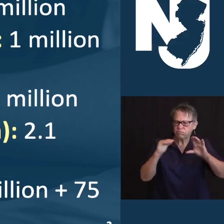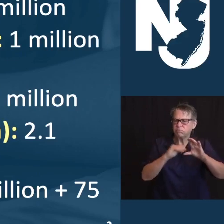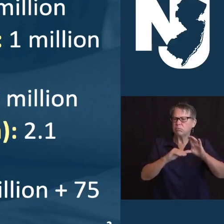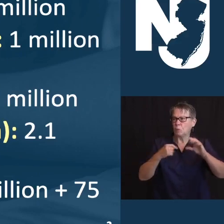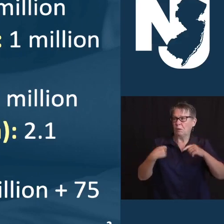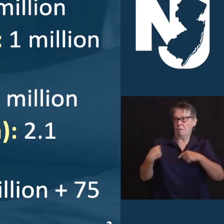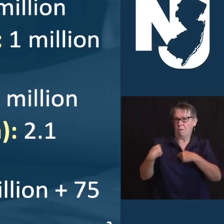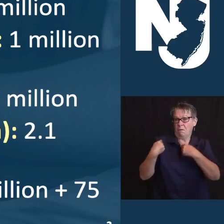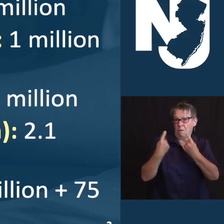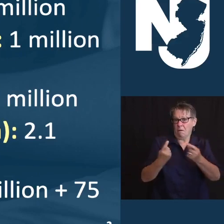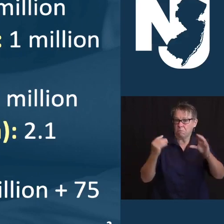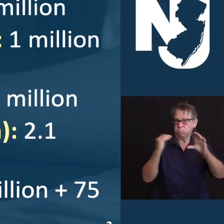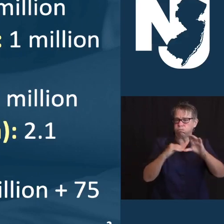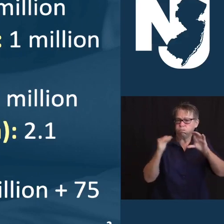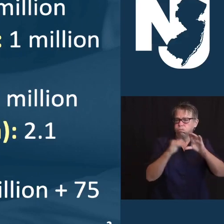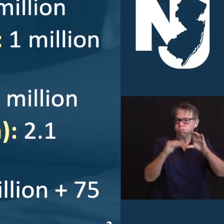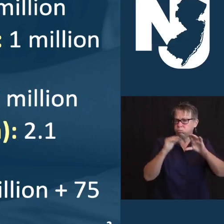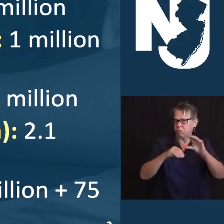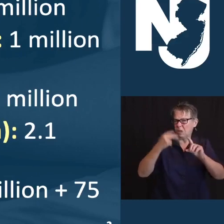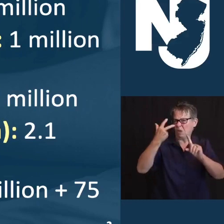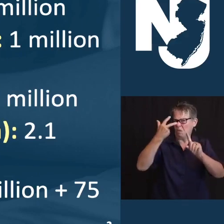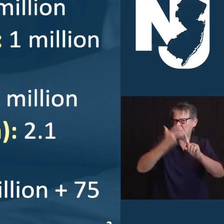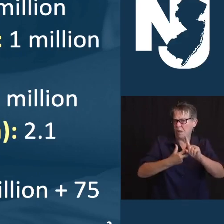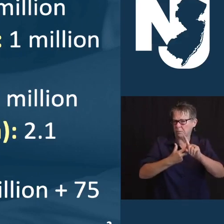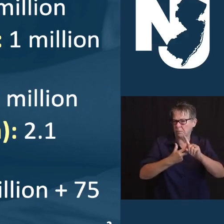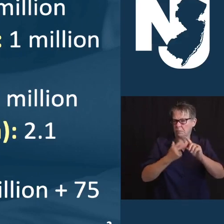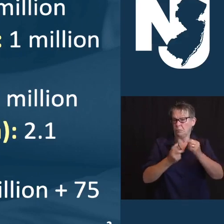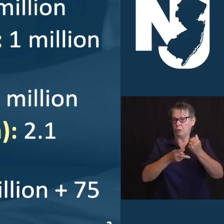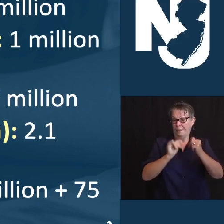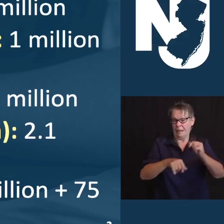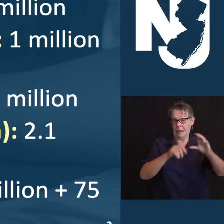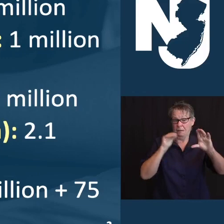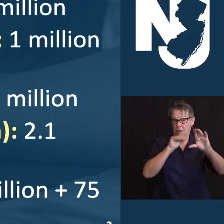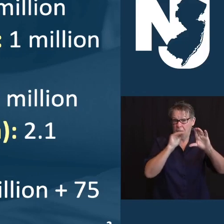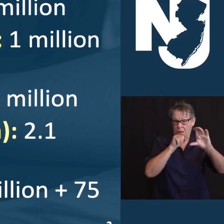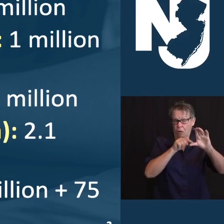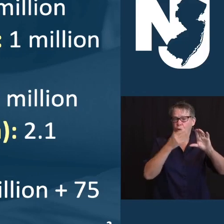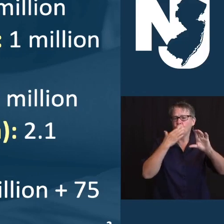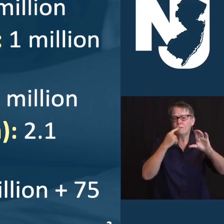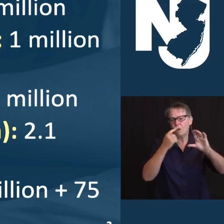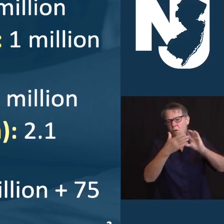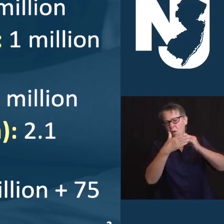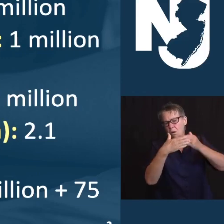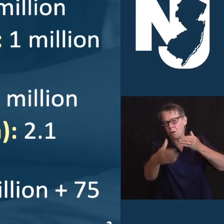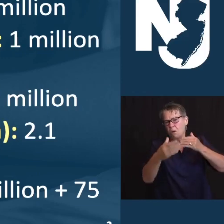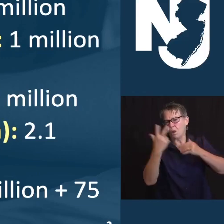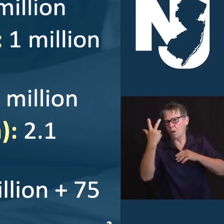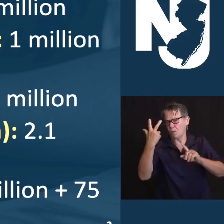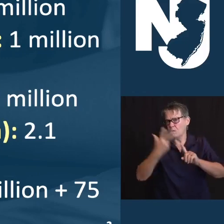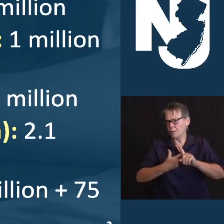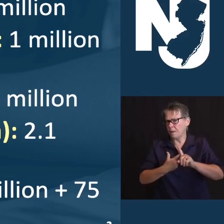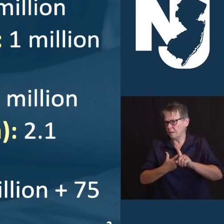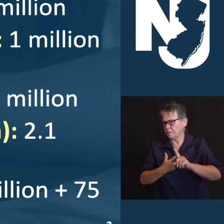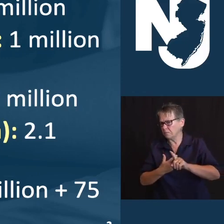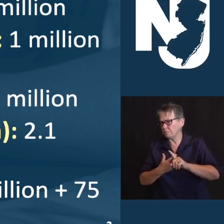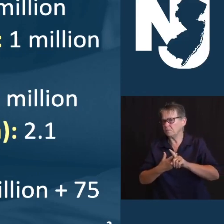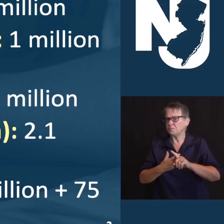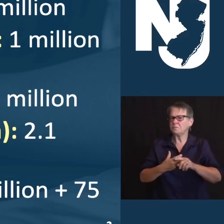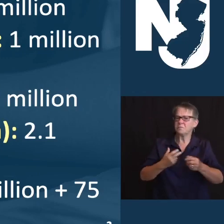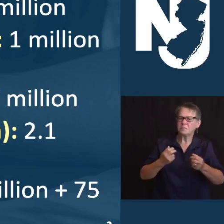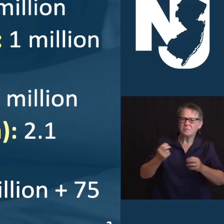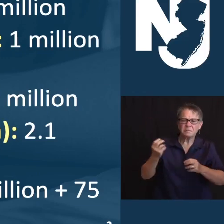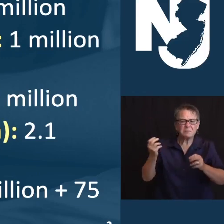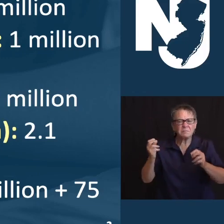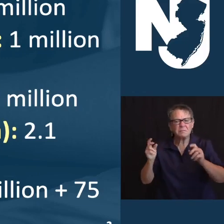You all have asked me about this from time to time, and I've been hesitant to hang our hat on numbers until we actually could show